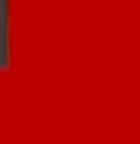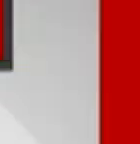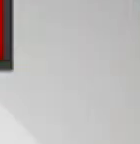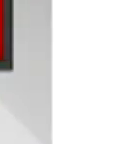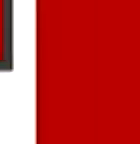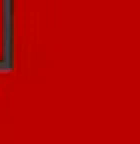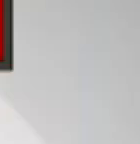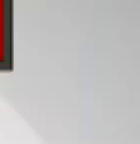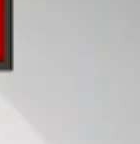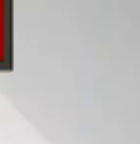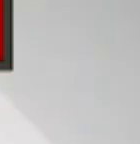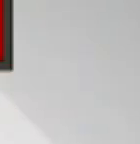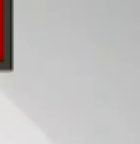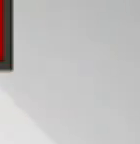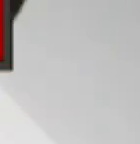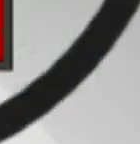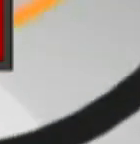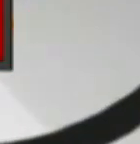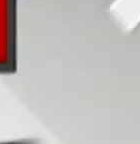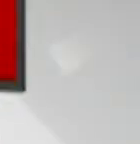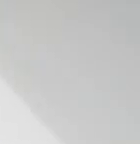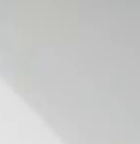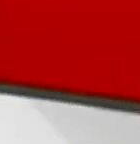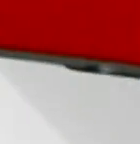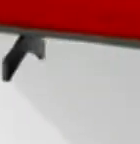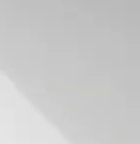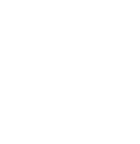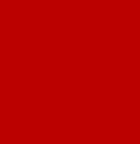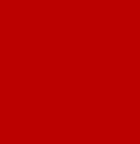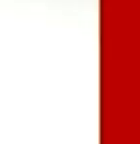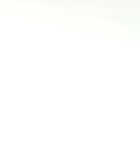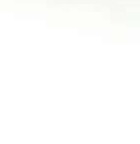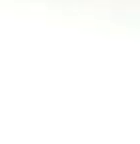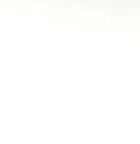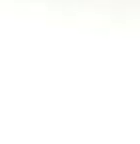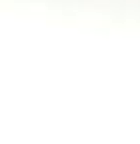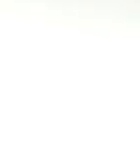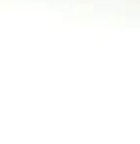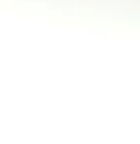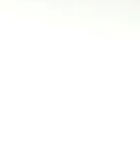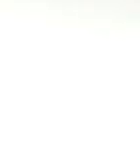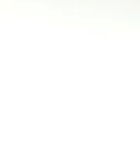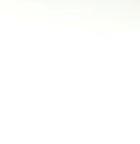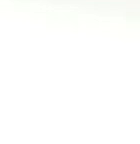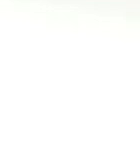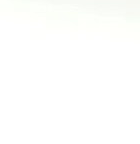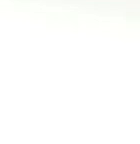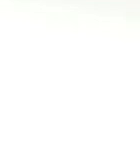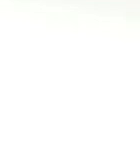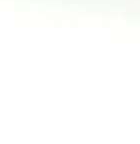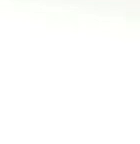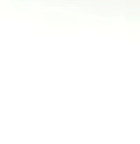Do you have a new story to share with KBC? Get in touch swiftly on email